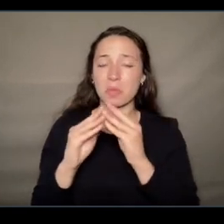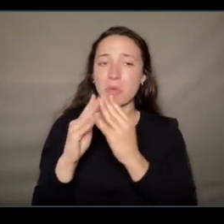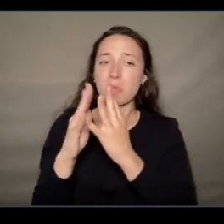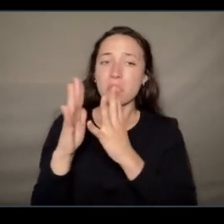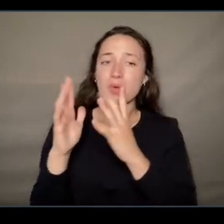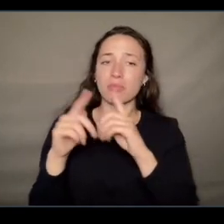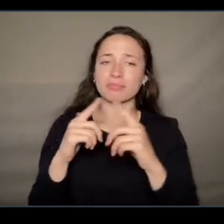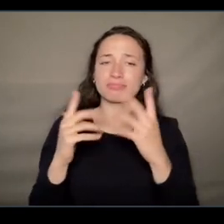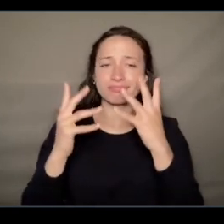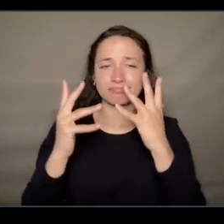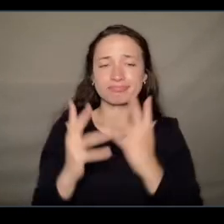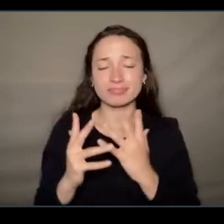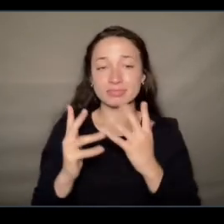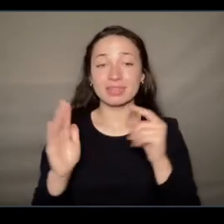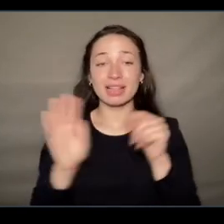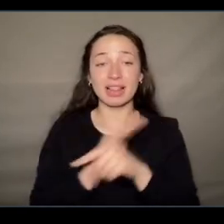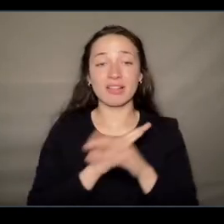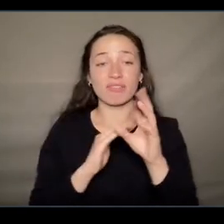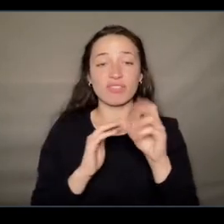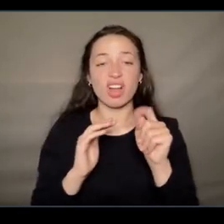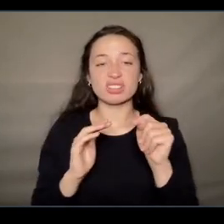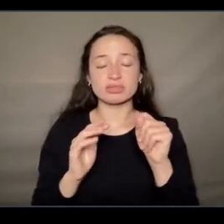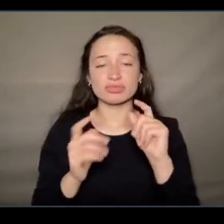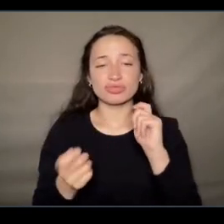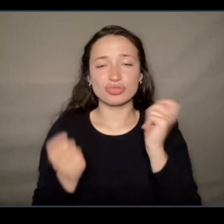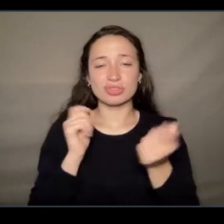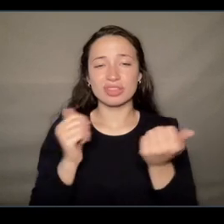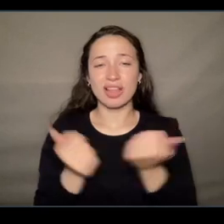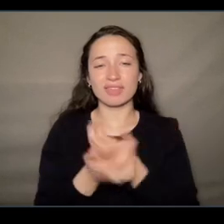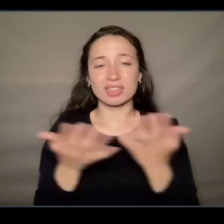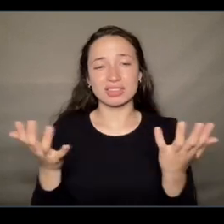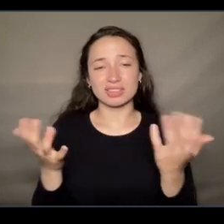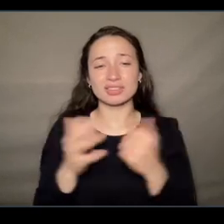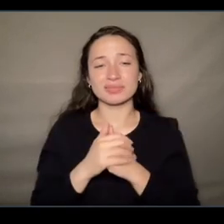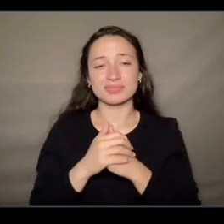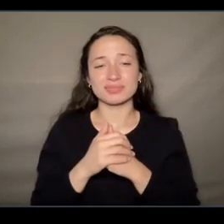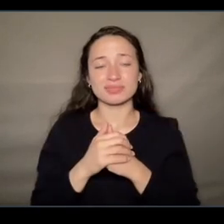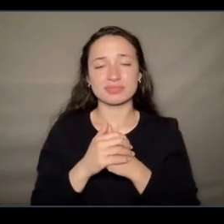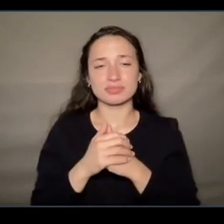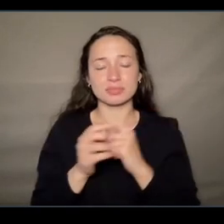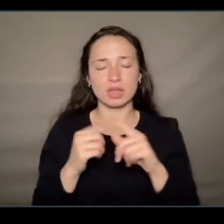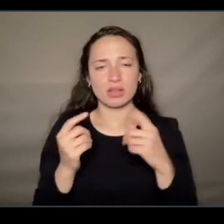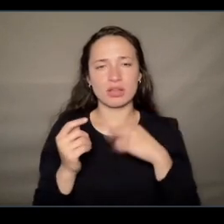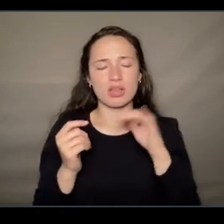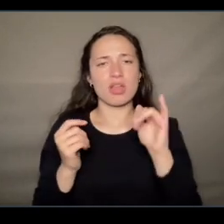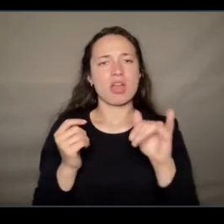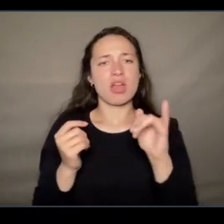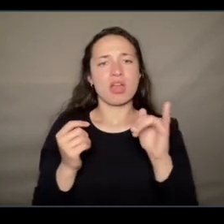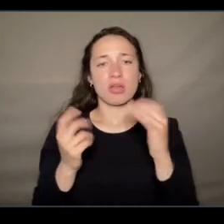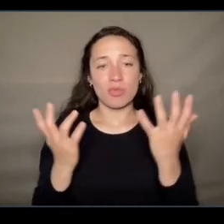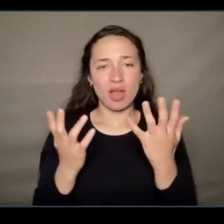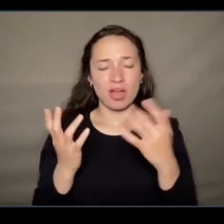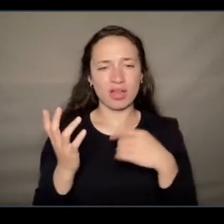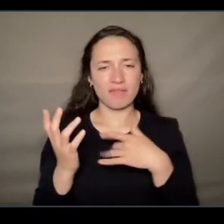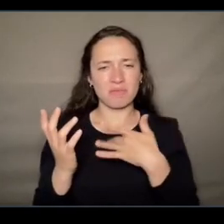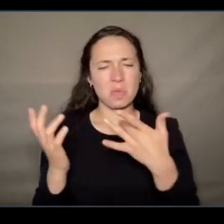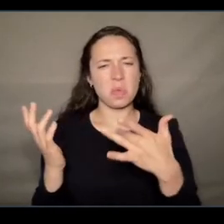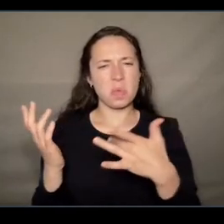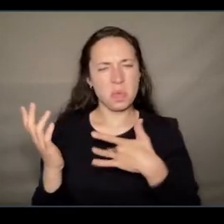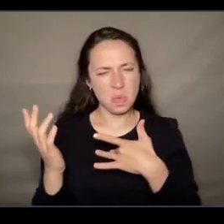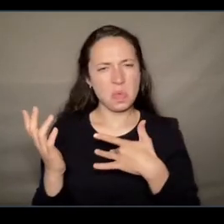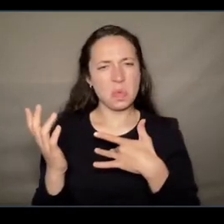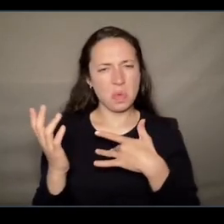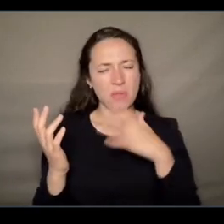opening. And sadly, the killing frost changed everything. What was remarkable to me was how